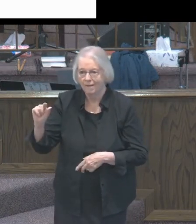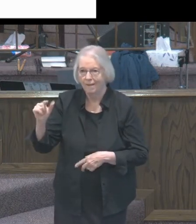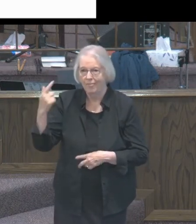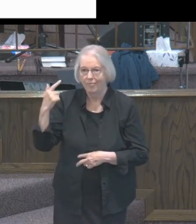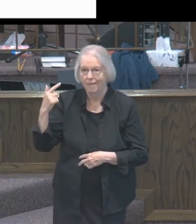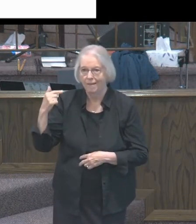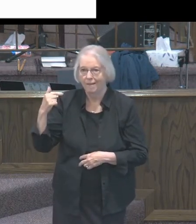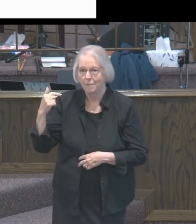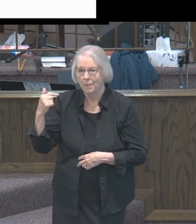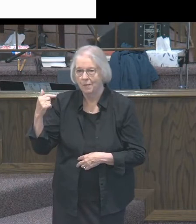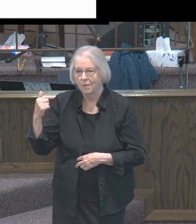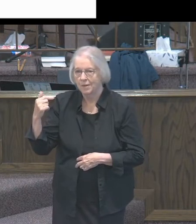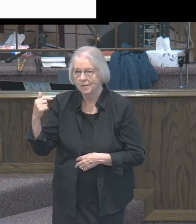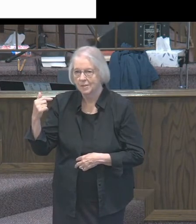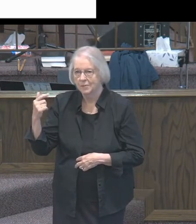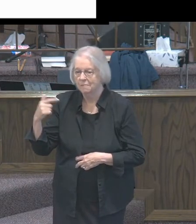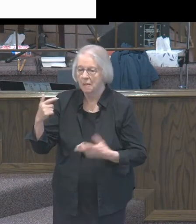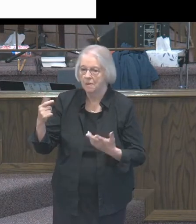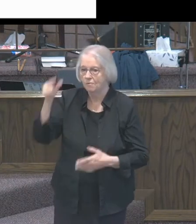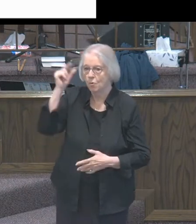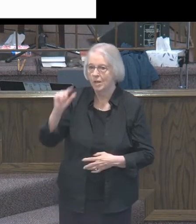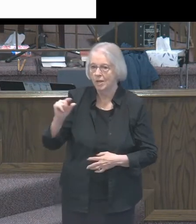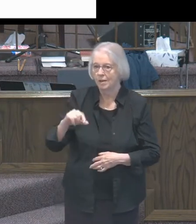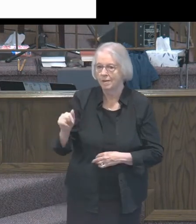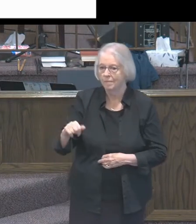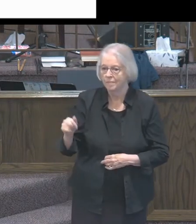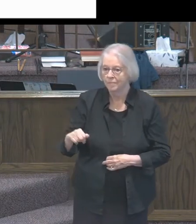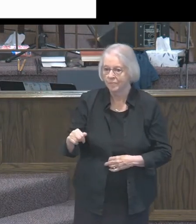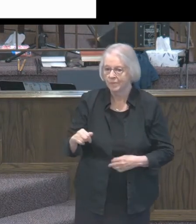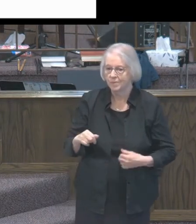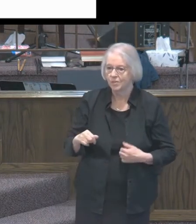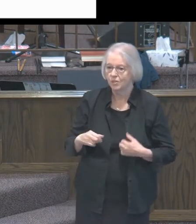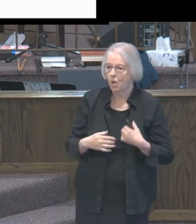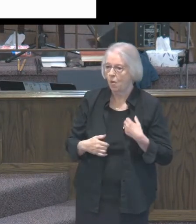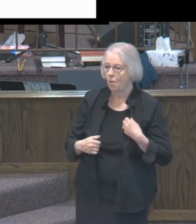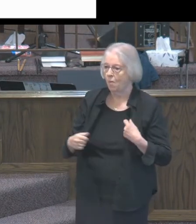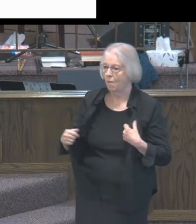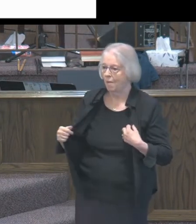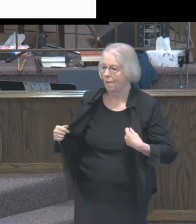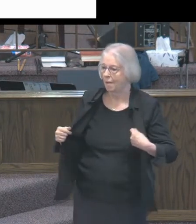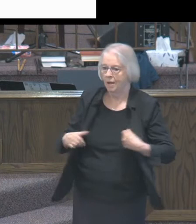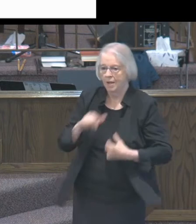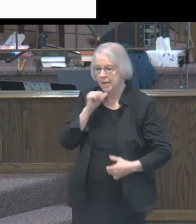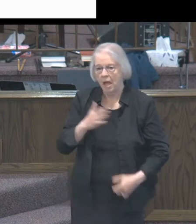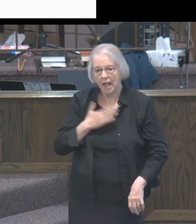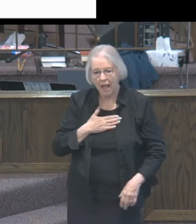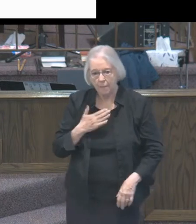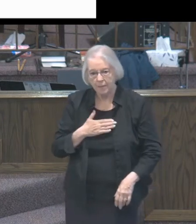And you know that based on what? The tone of my voice. I'm not happy with what you're doing or what you just